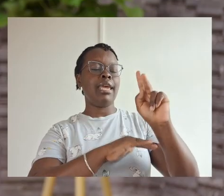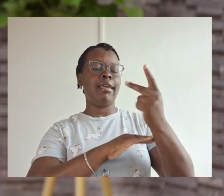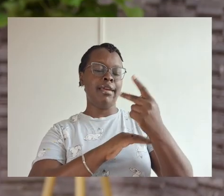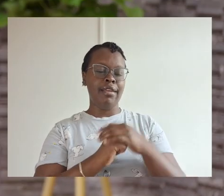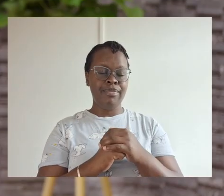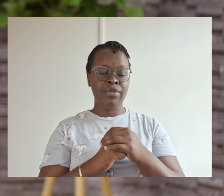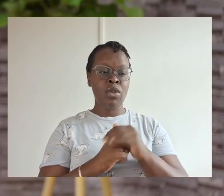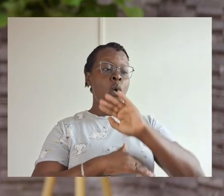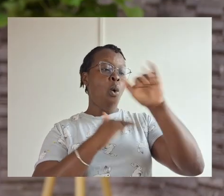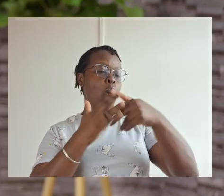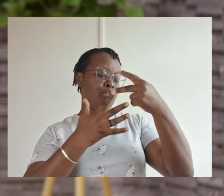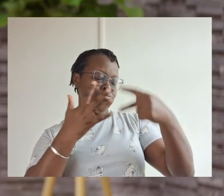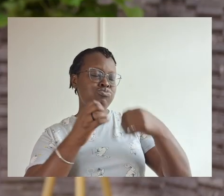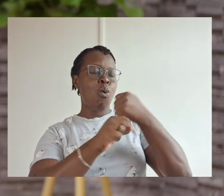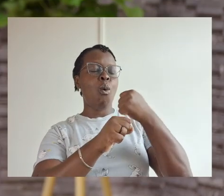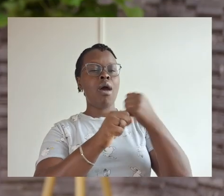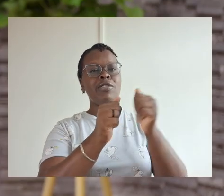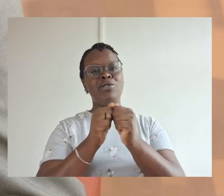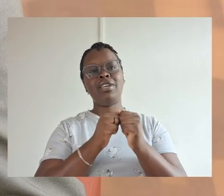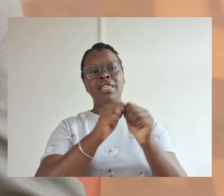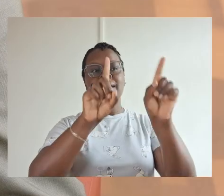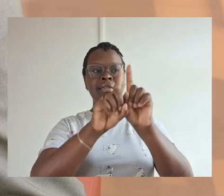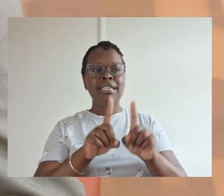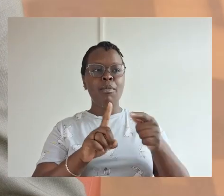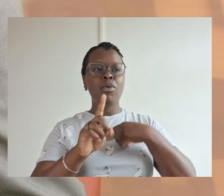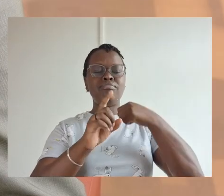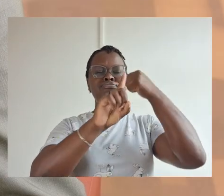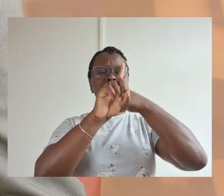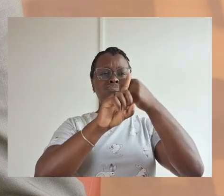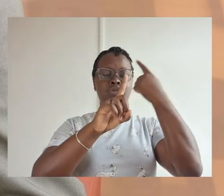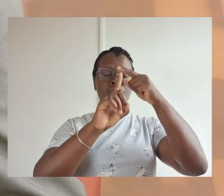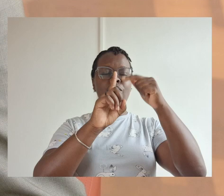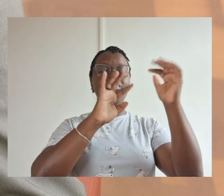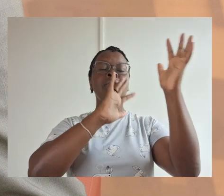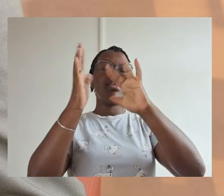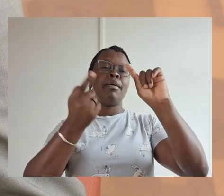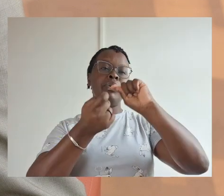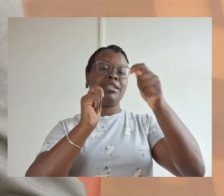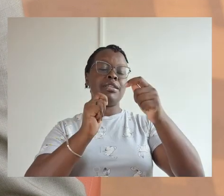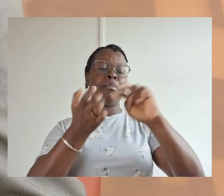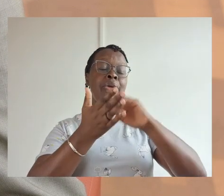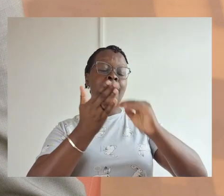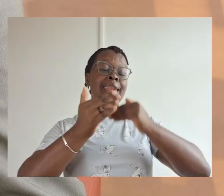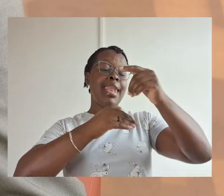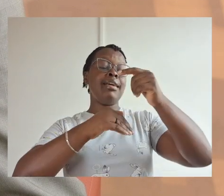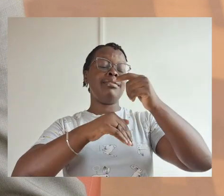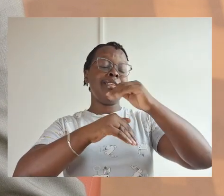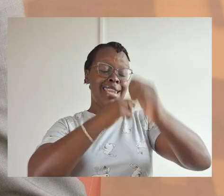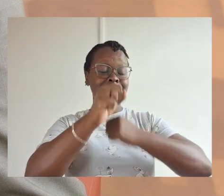Kenya to all policies, and also advocating for climate change. So next year,